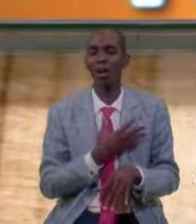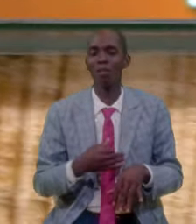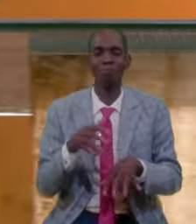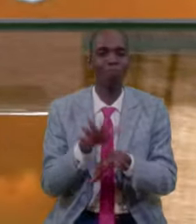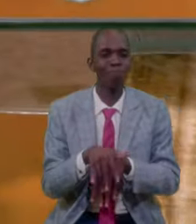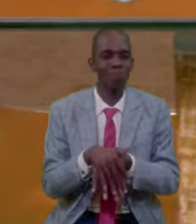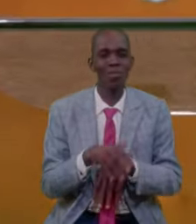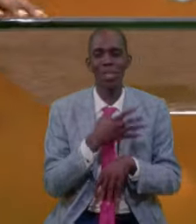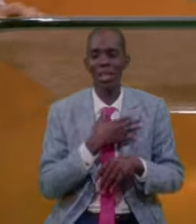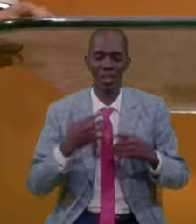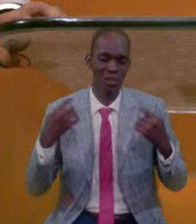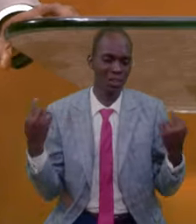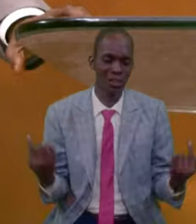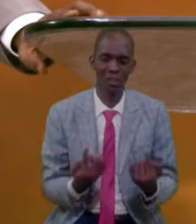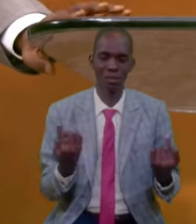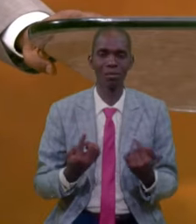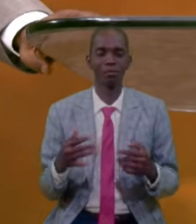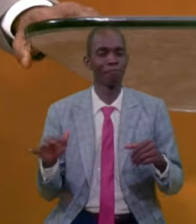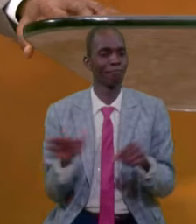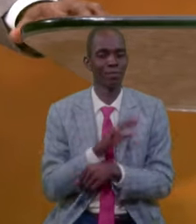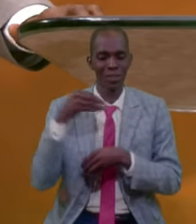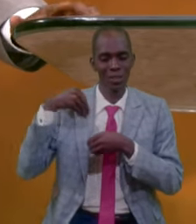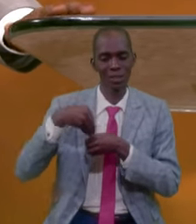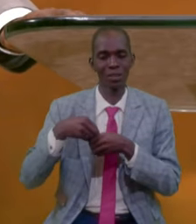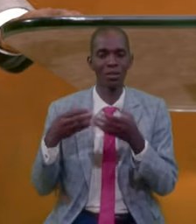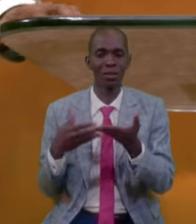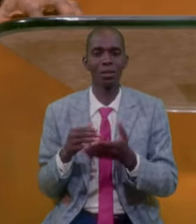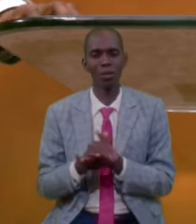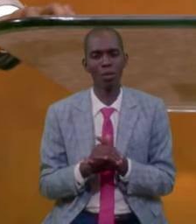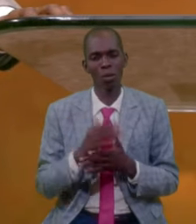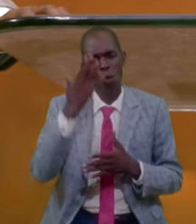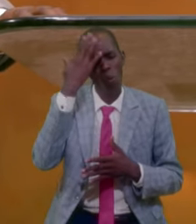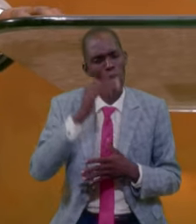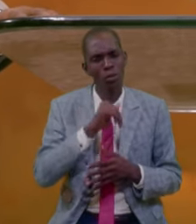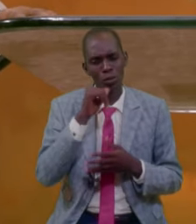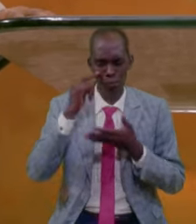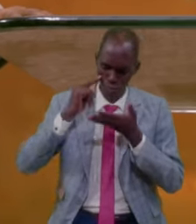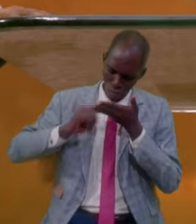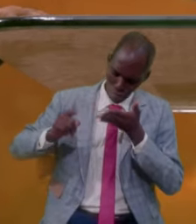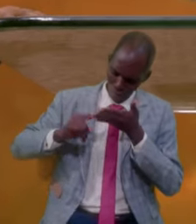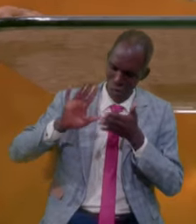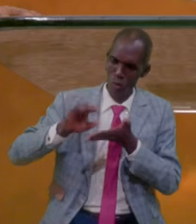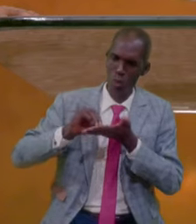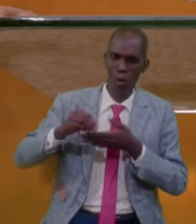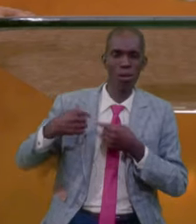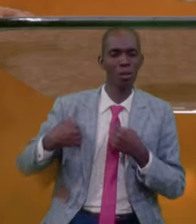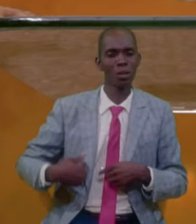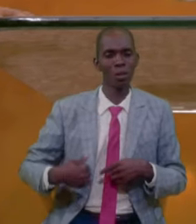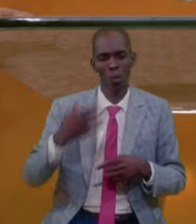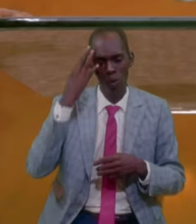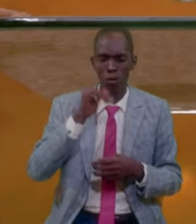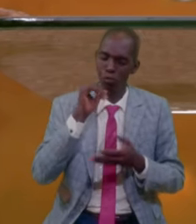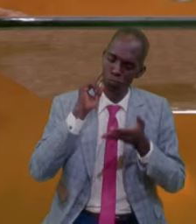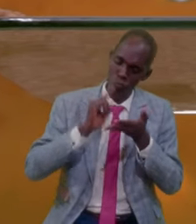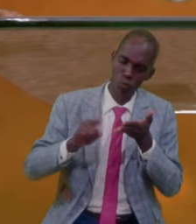hypocrisy and iniquity. Why don't you check up your heart? Check up on your